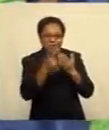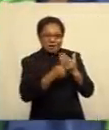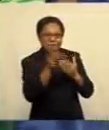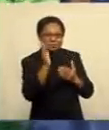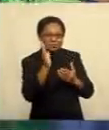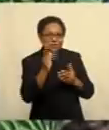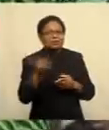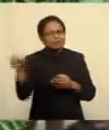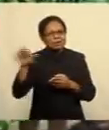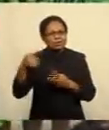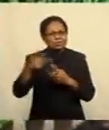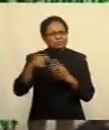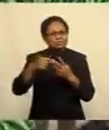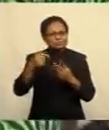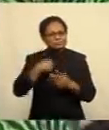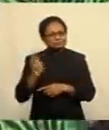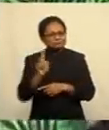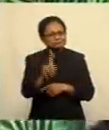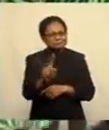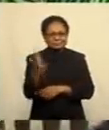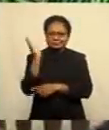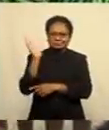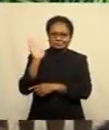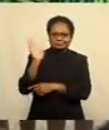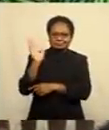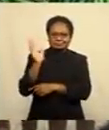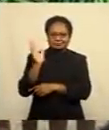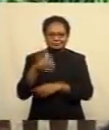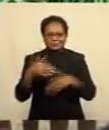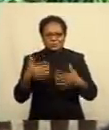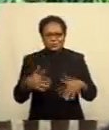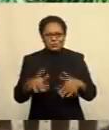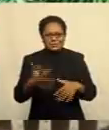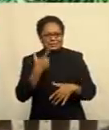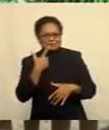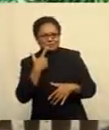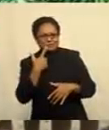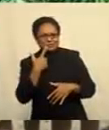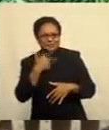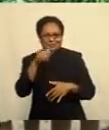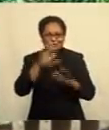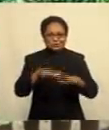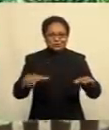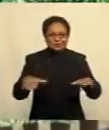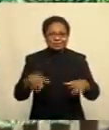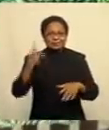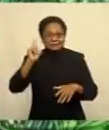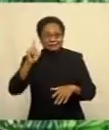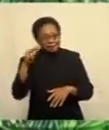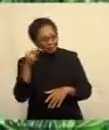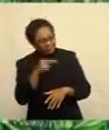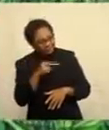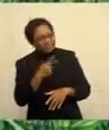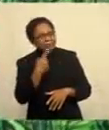to select me to speak to the children, and one of my teachers told me,